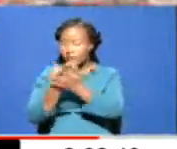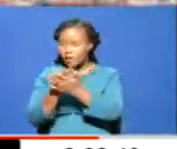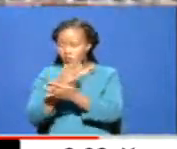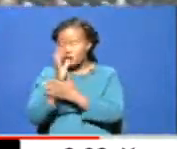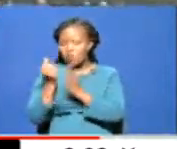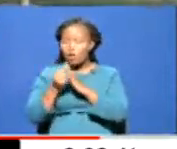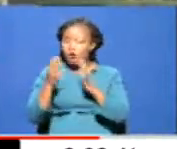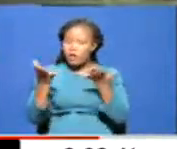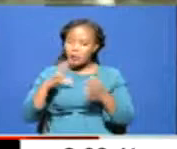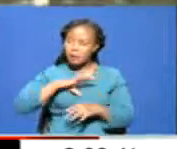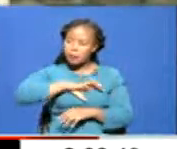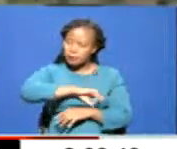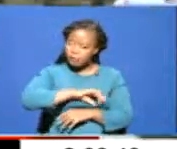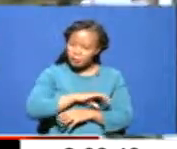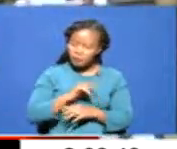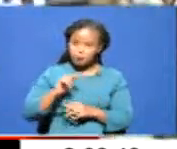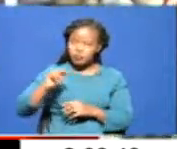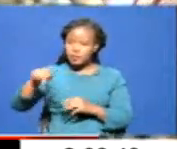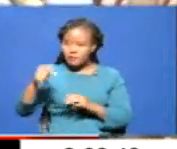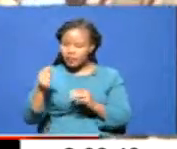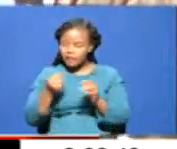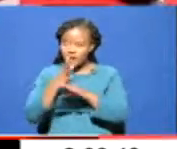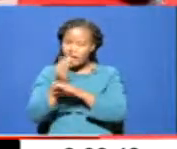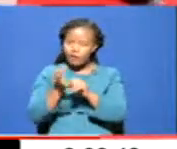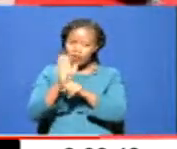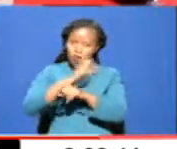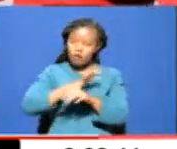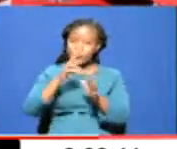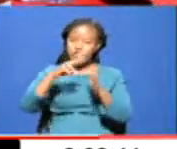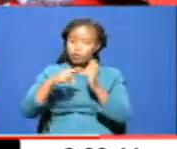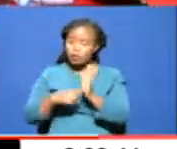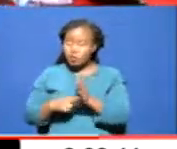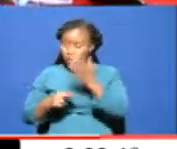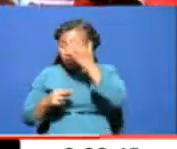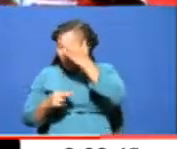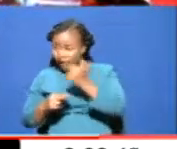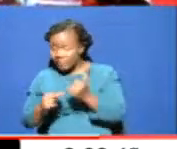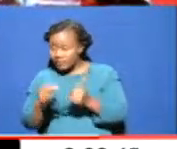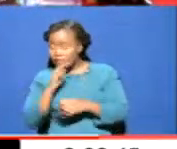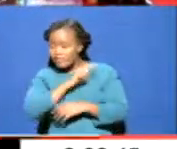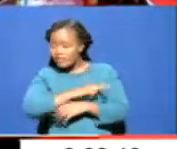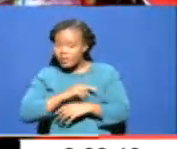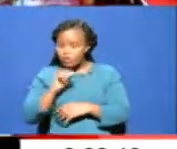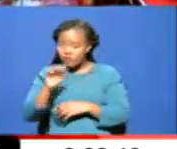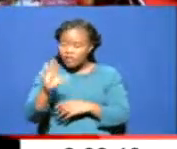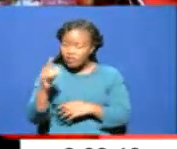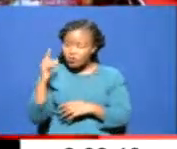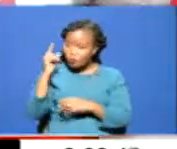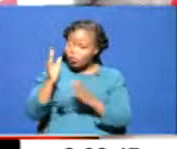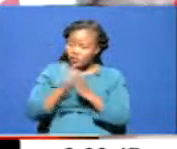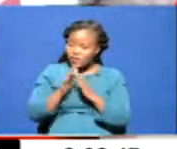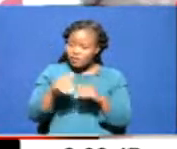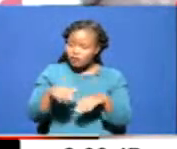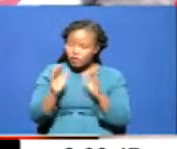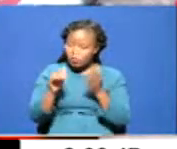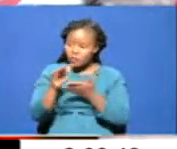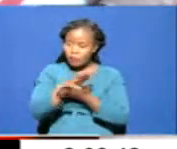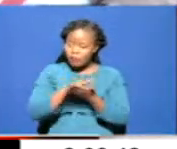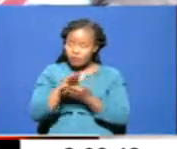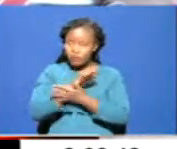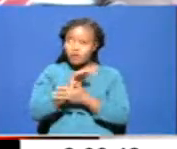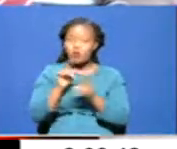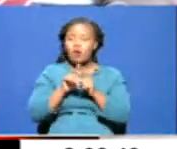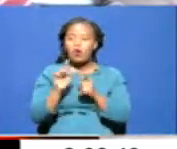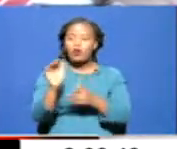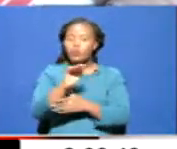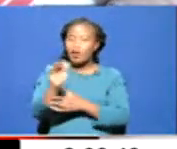demands imposed by COVID-19 is a reminder of the fluid nature of a contemporary law enforcement environment, and urged the new